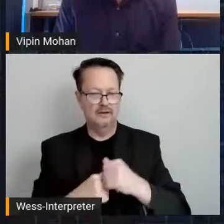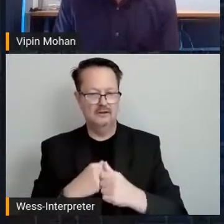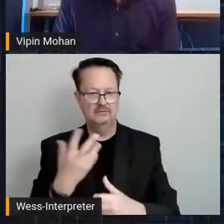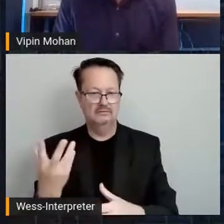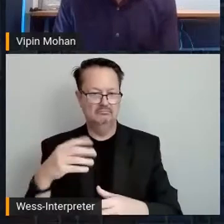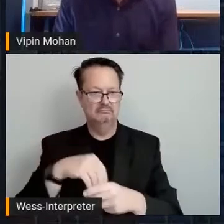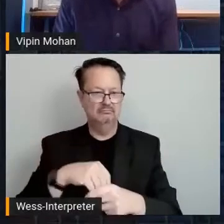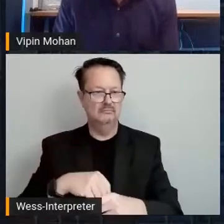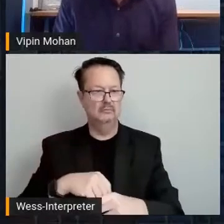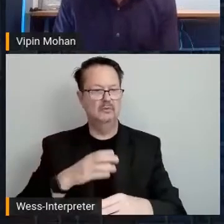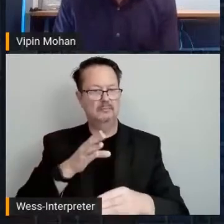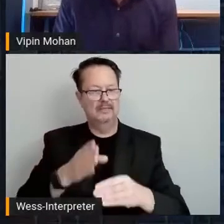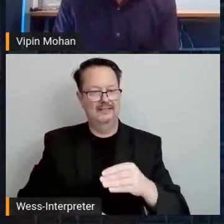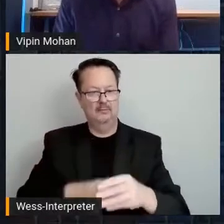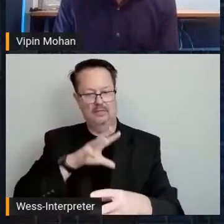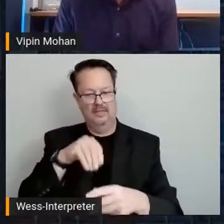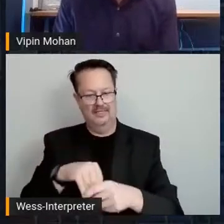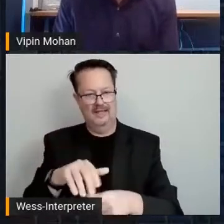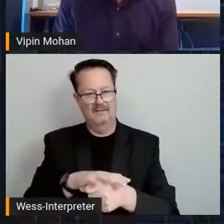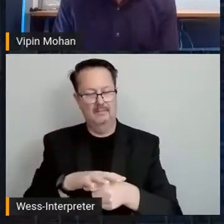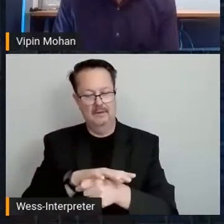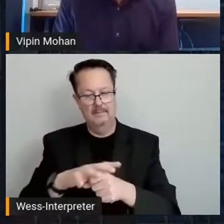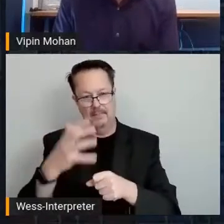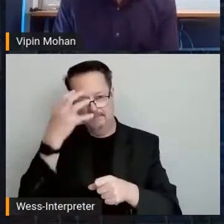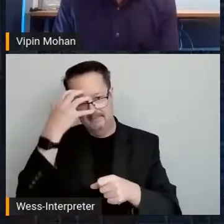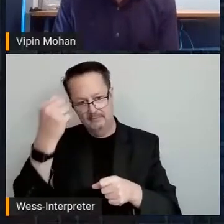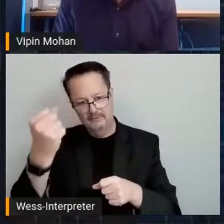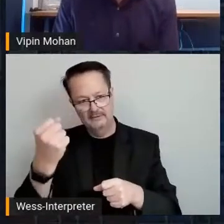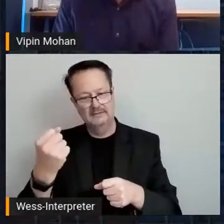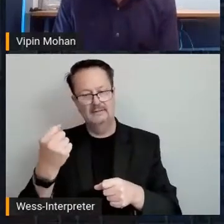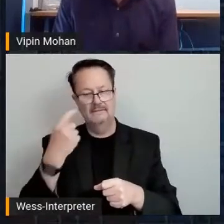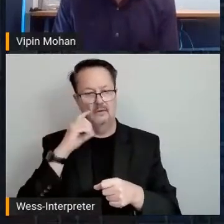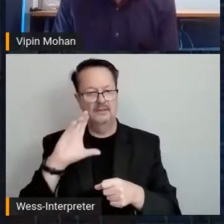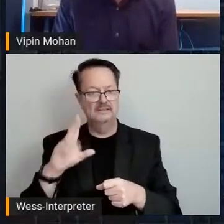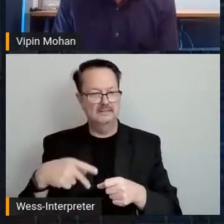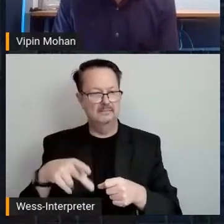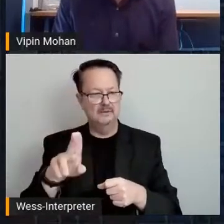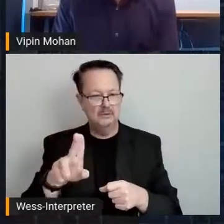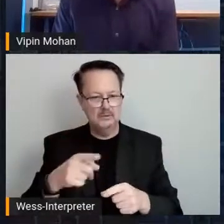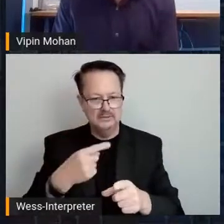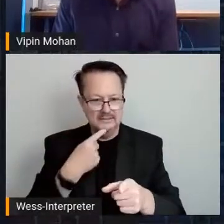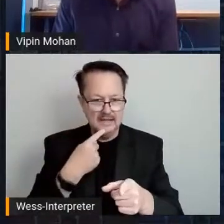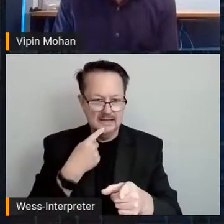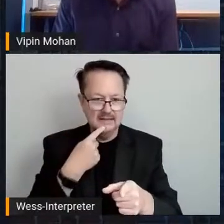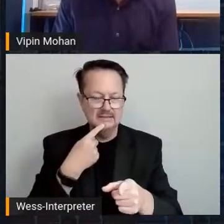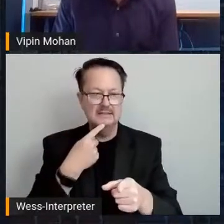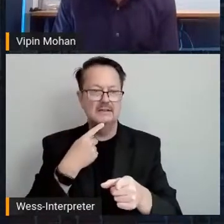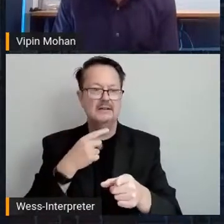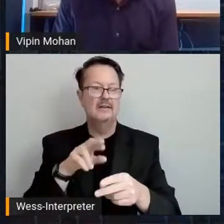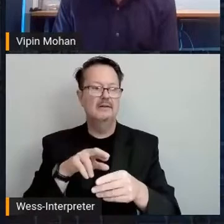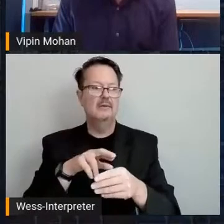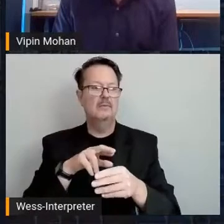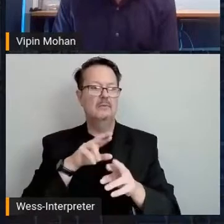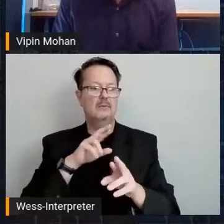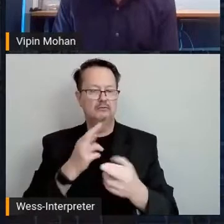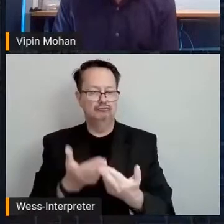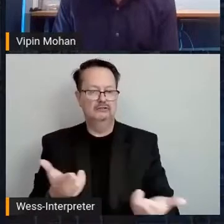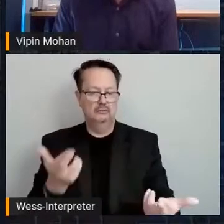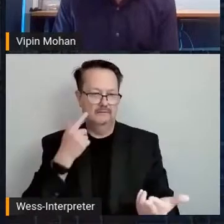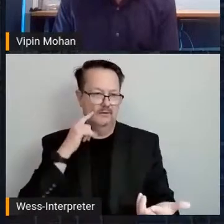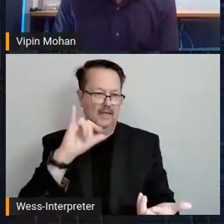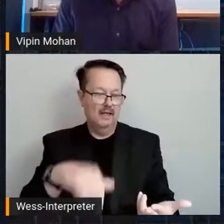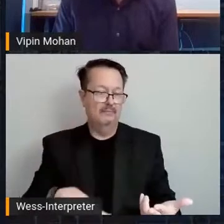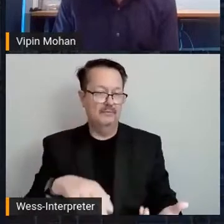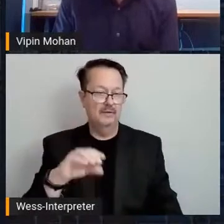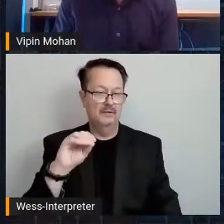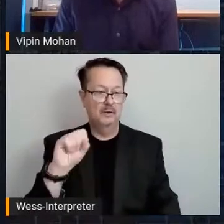vSphere environment, what the memory should be, what the CPU count is, what the resource pool is. The OS